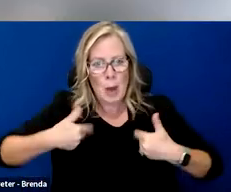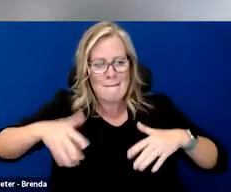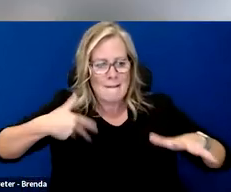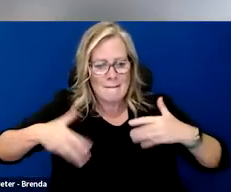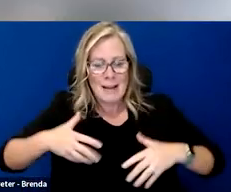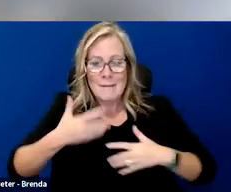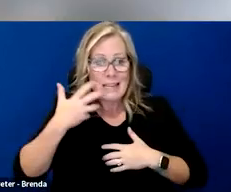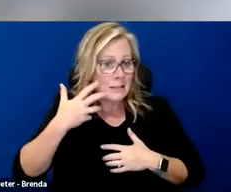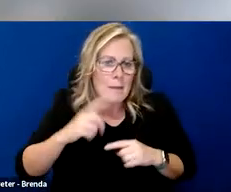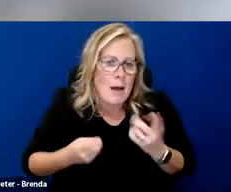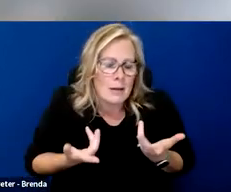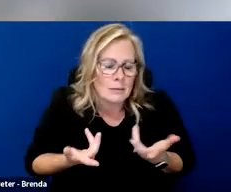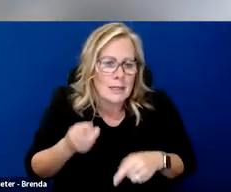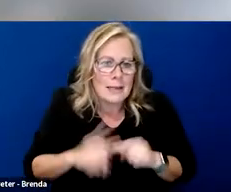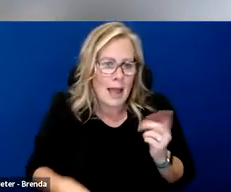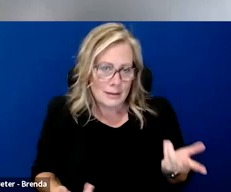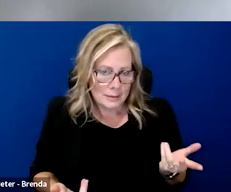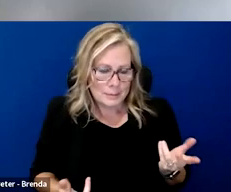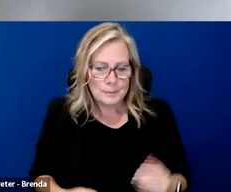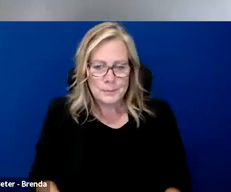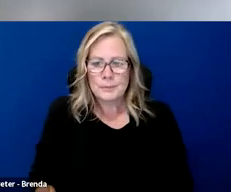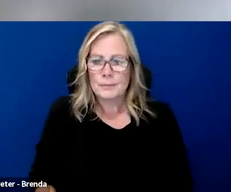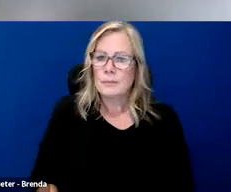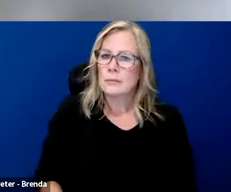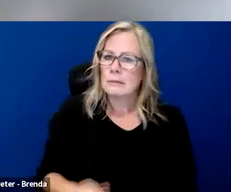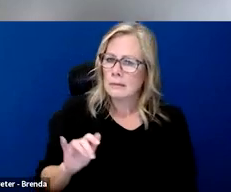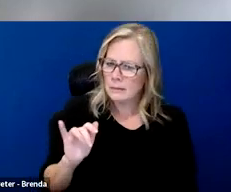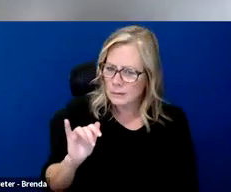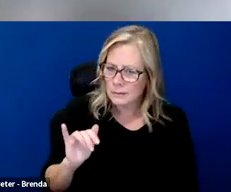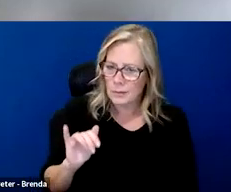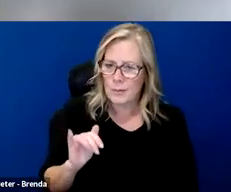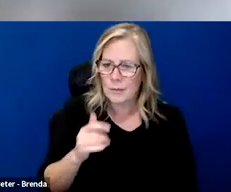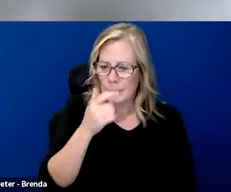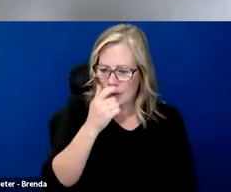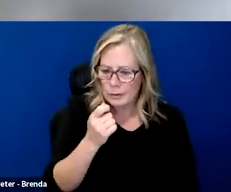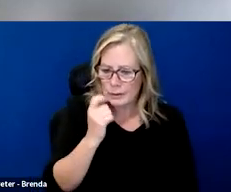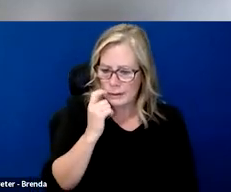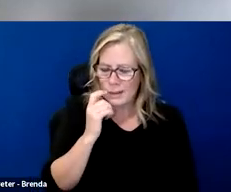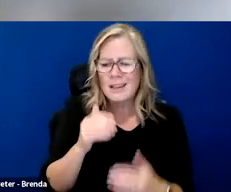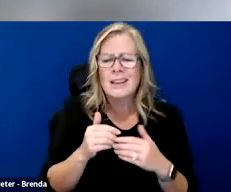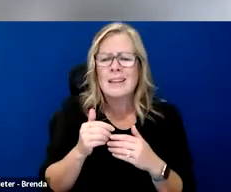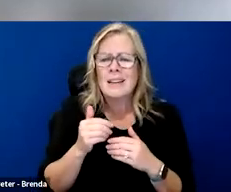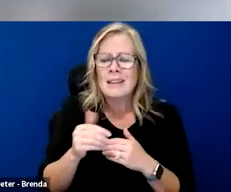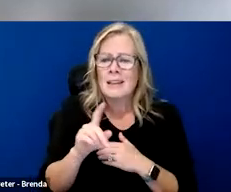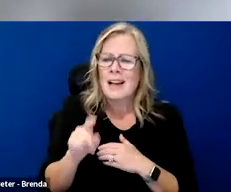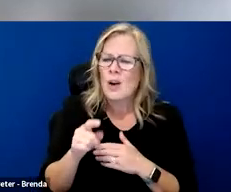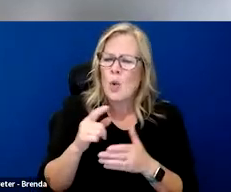Interesting. So that actually leads into my next question. What is heat-related